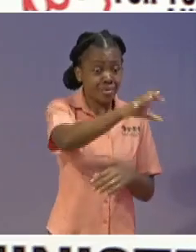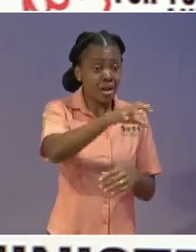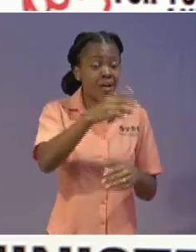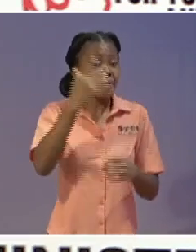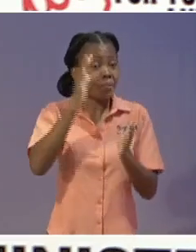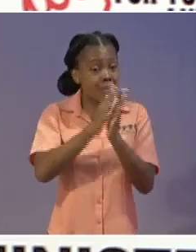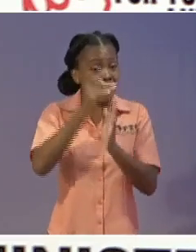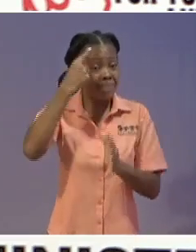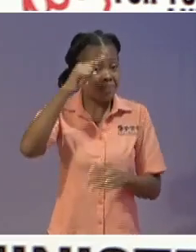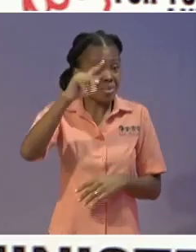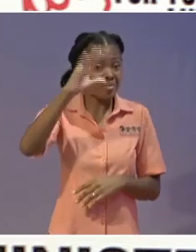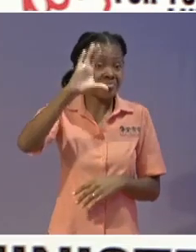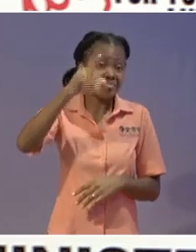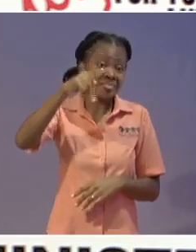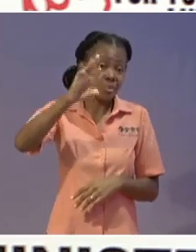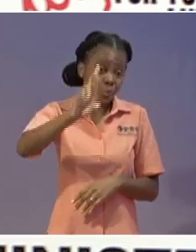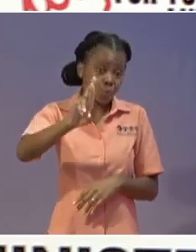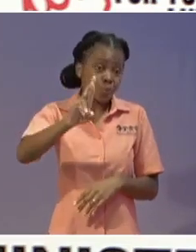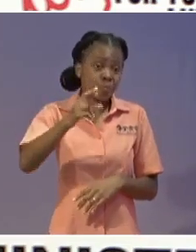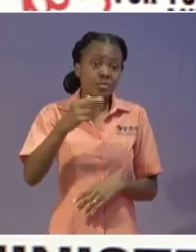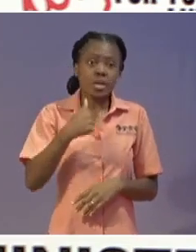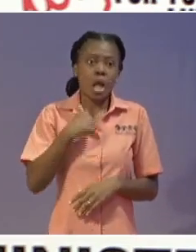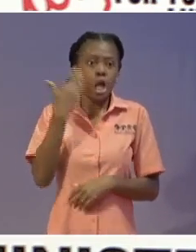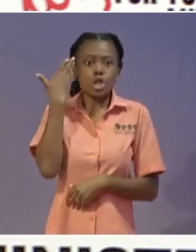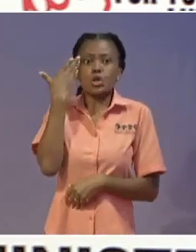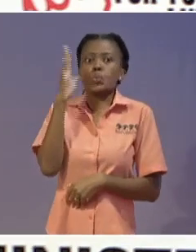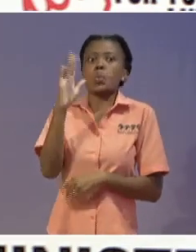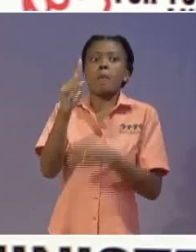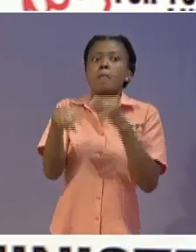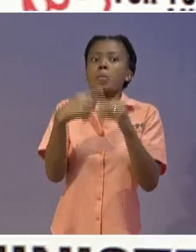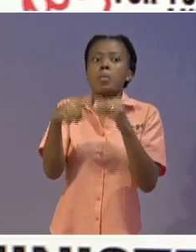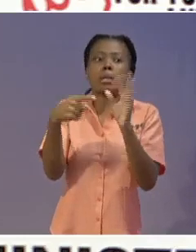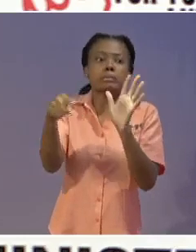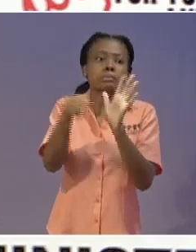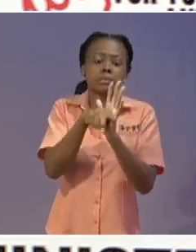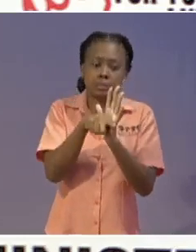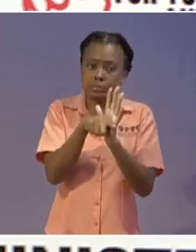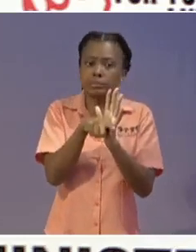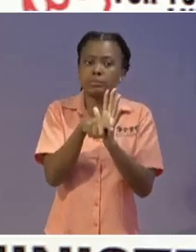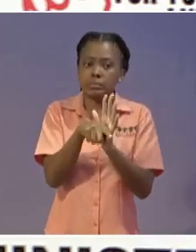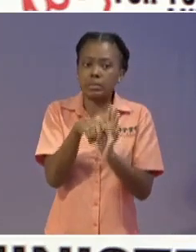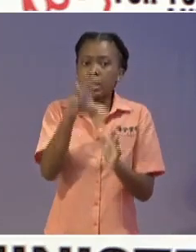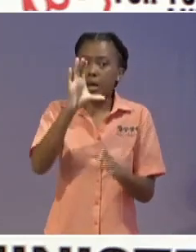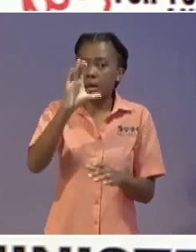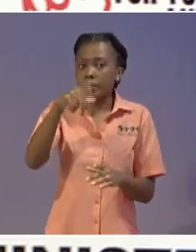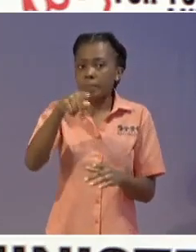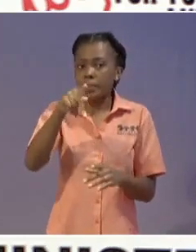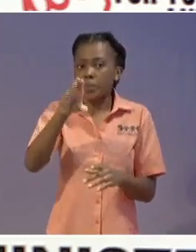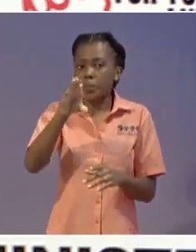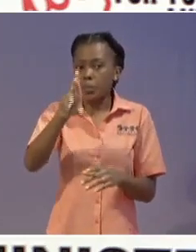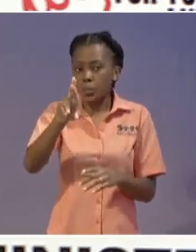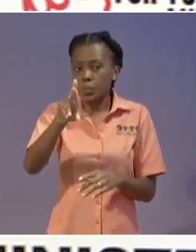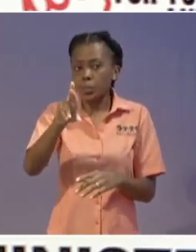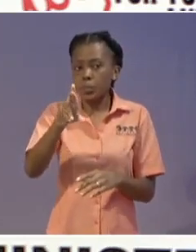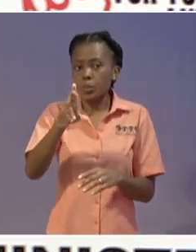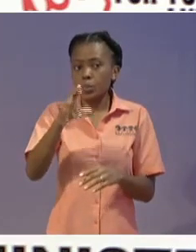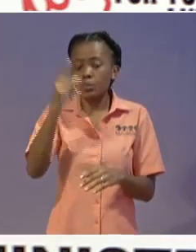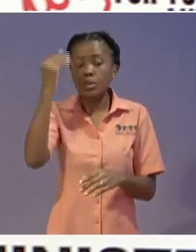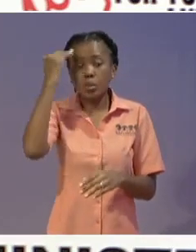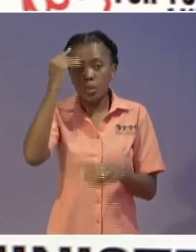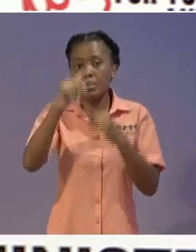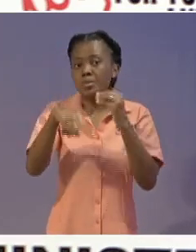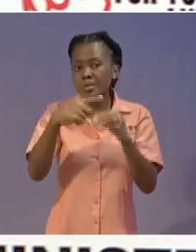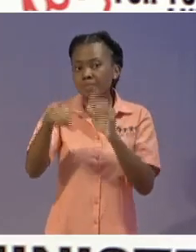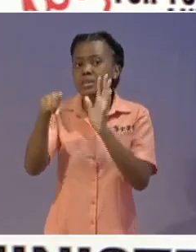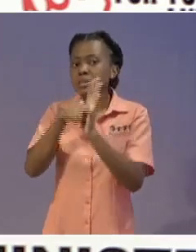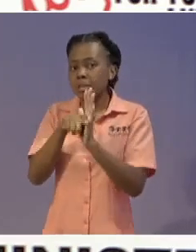aware of the negative PCR. I am aware of the negative antigen and the positive PCR. So generally, that person, I don't want to go into